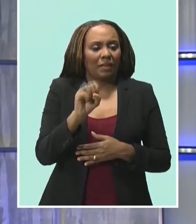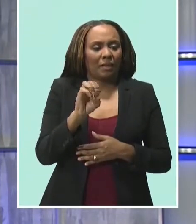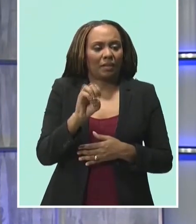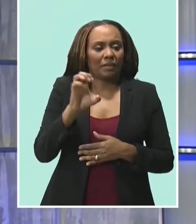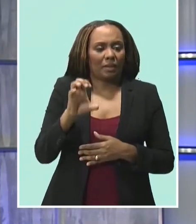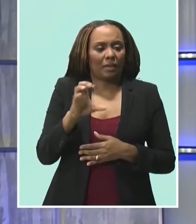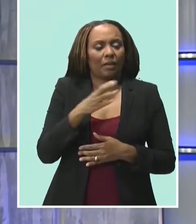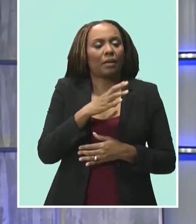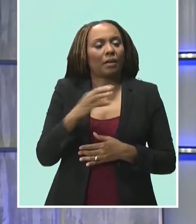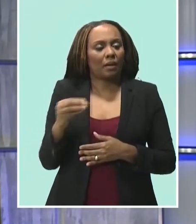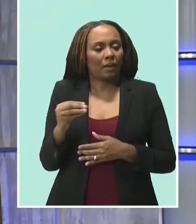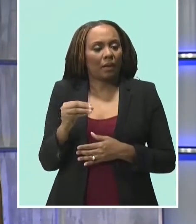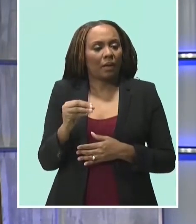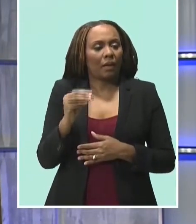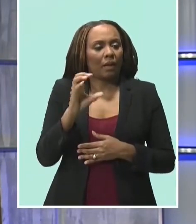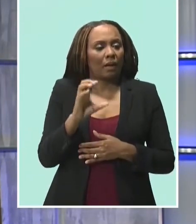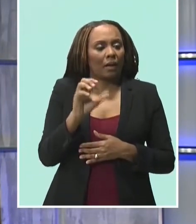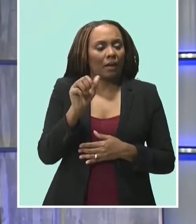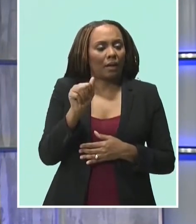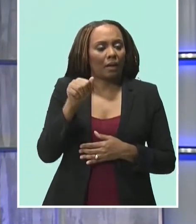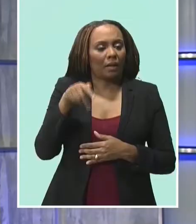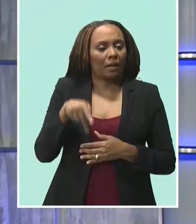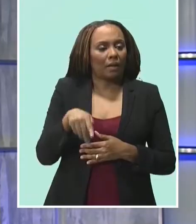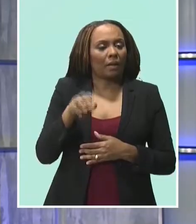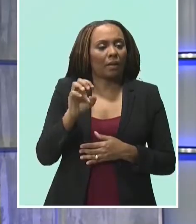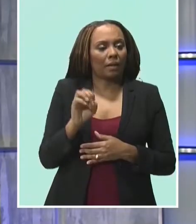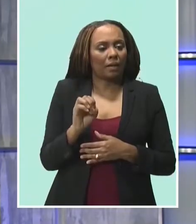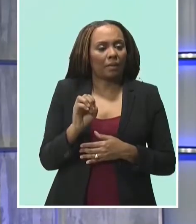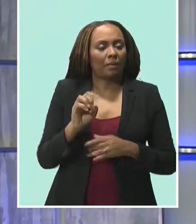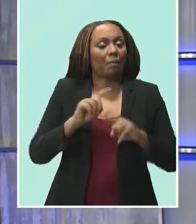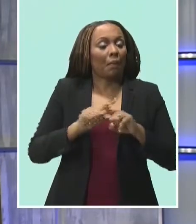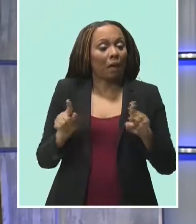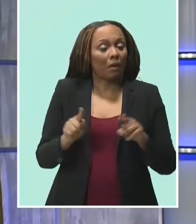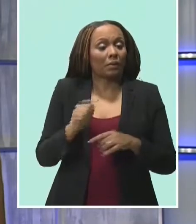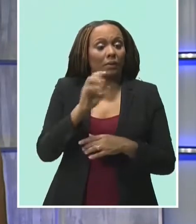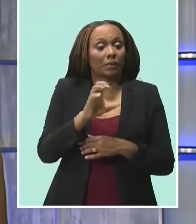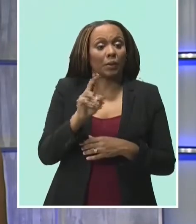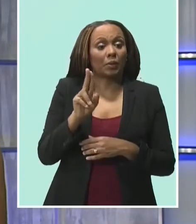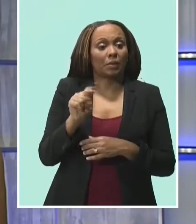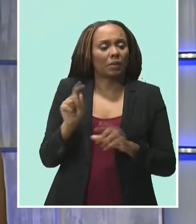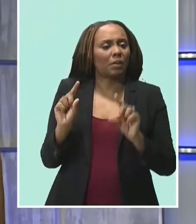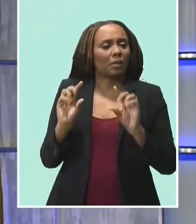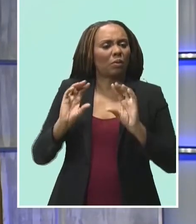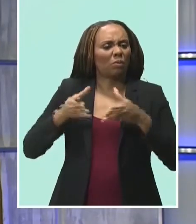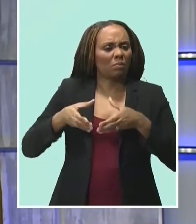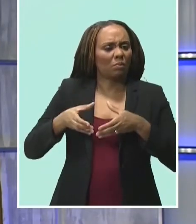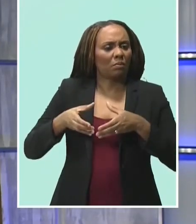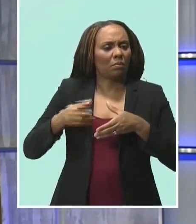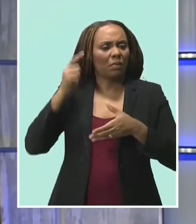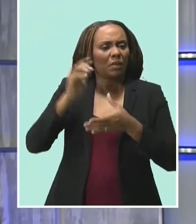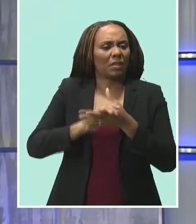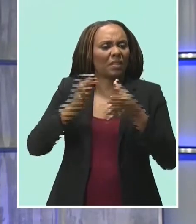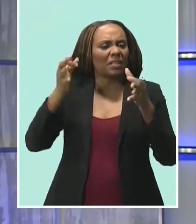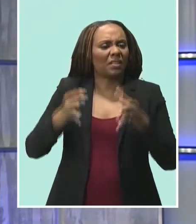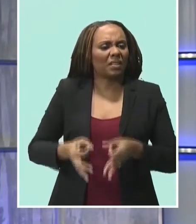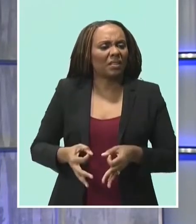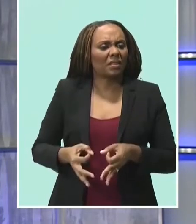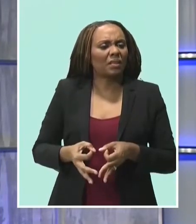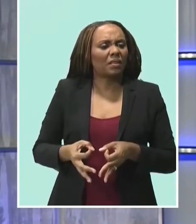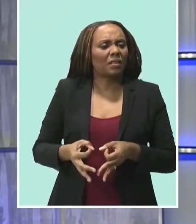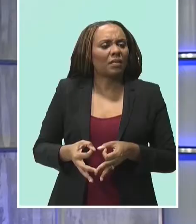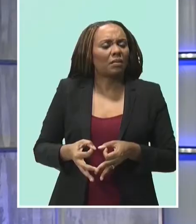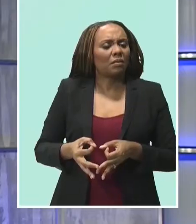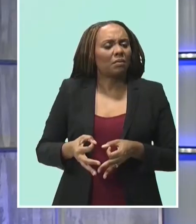Education Certificate, or CSEC, and the Caribbean Advanced Proficiency Exam, or CAPE. The CUT, however, believes the decision